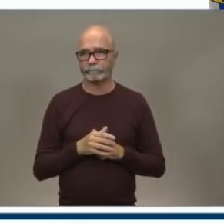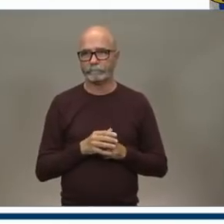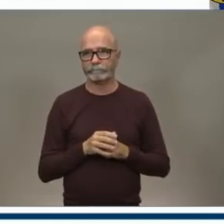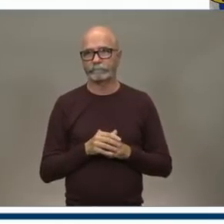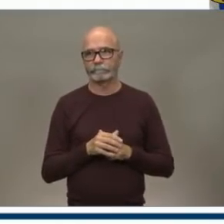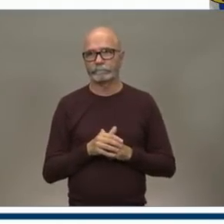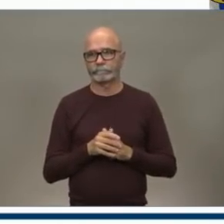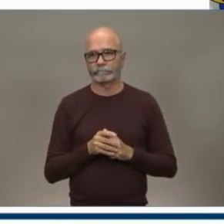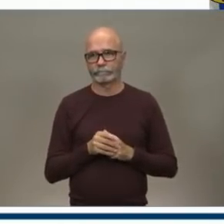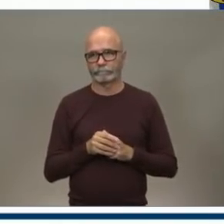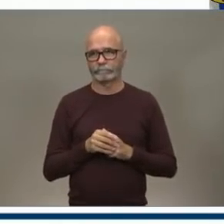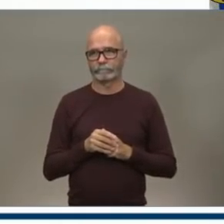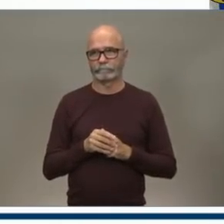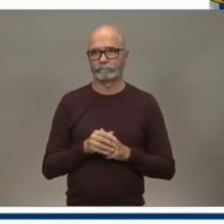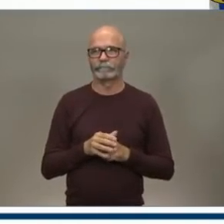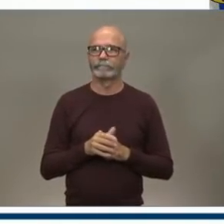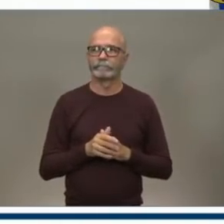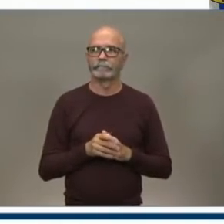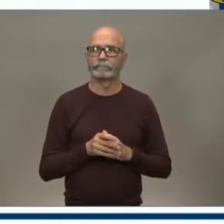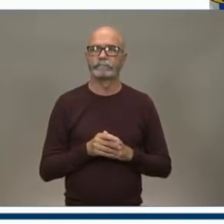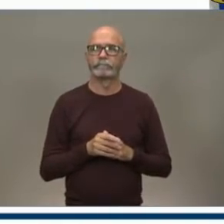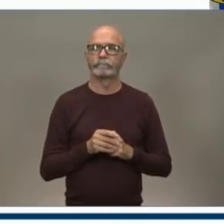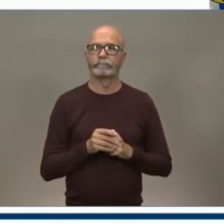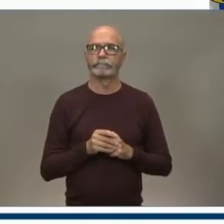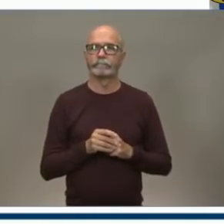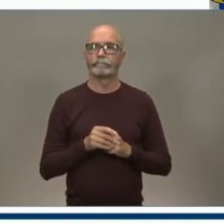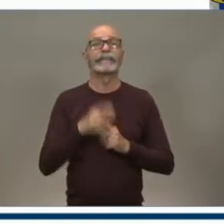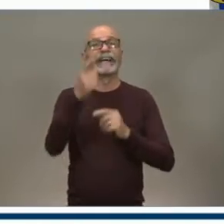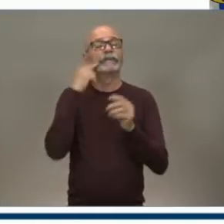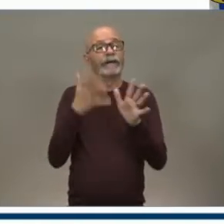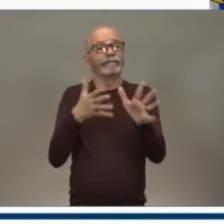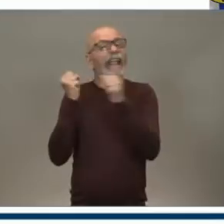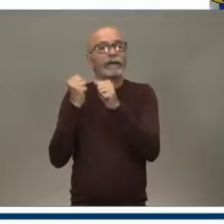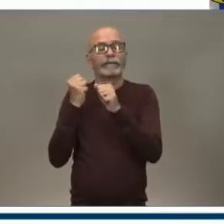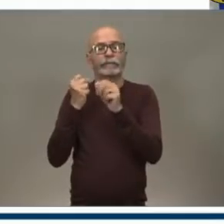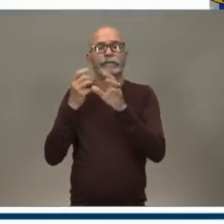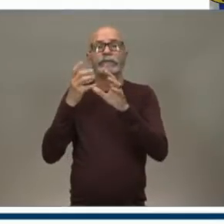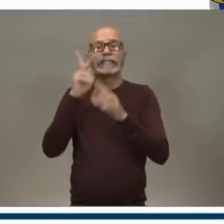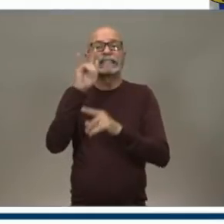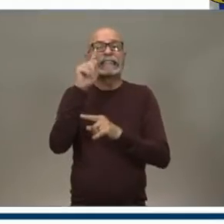limitations with the rapid testing kits. Is there any new information on that? Well,